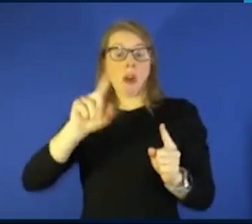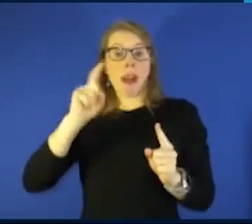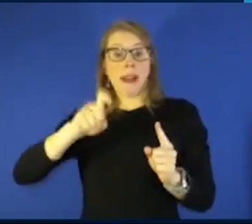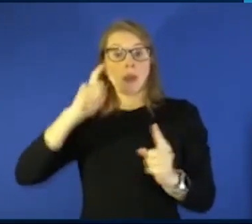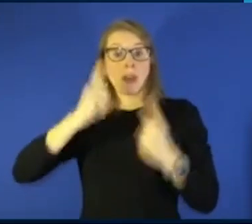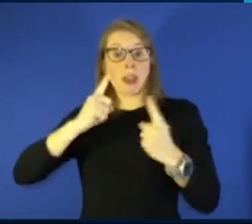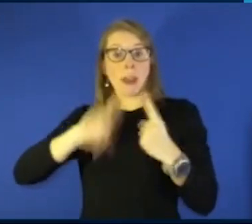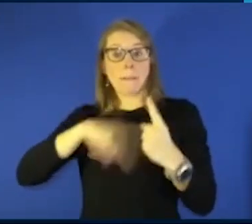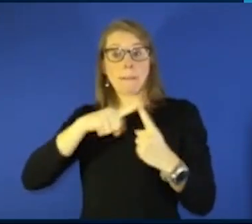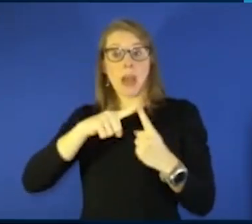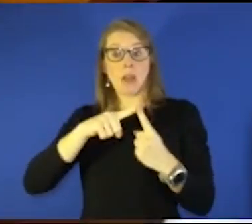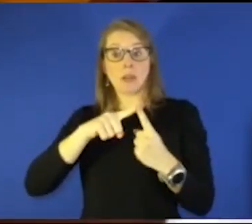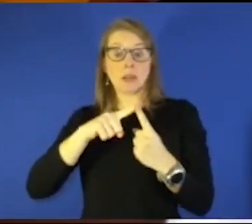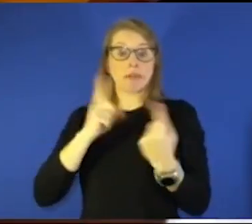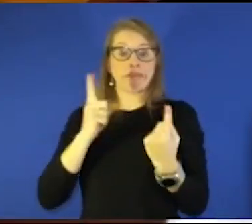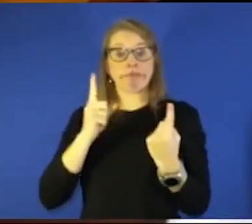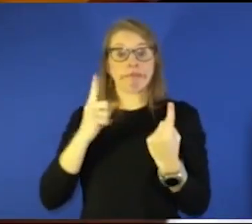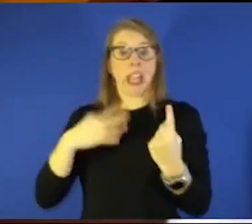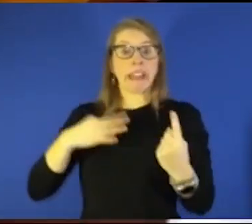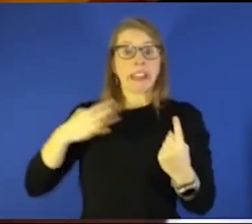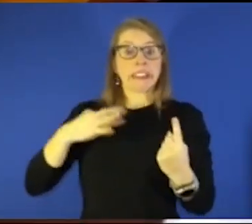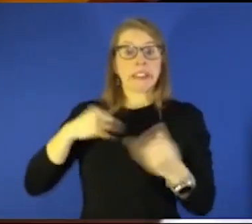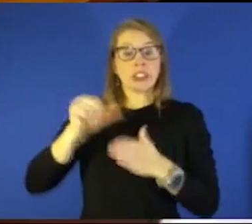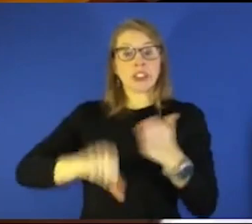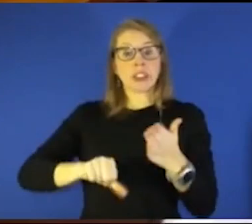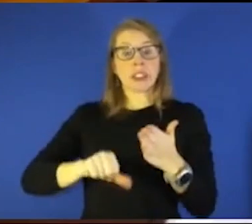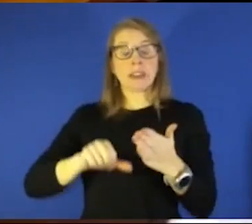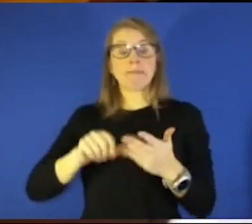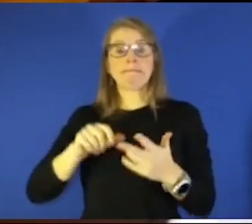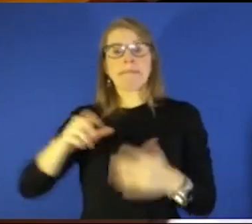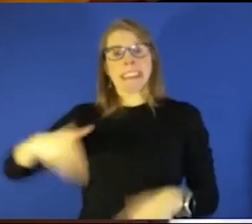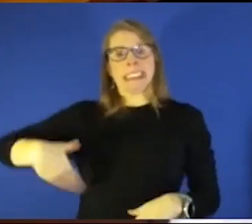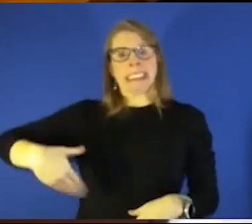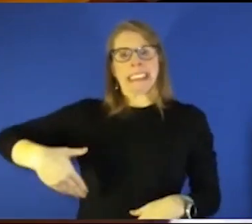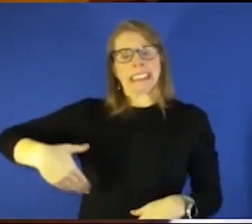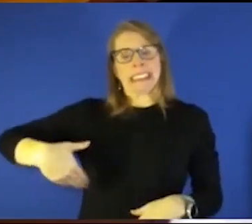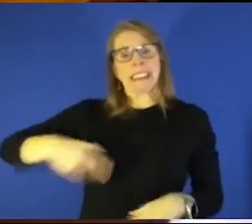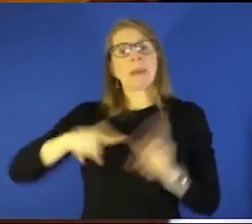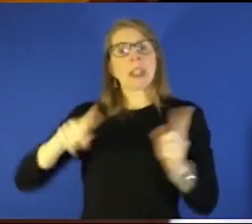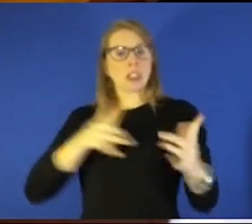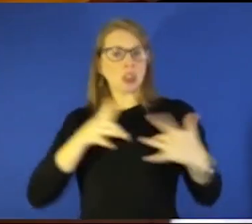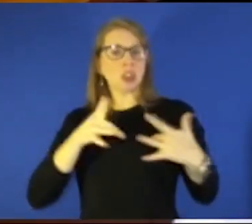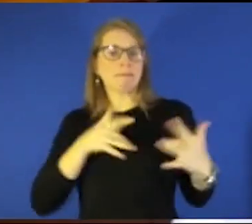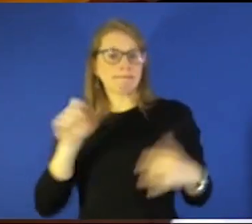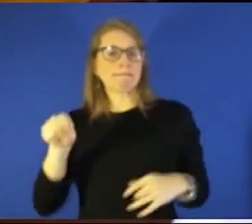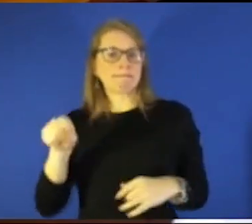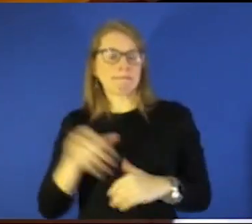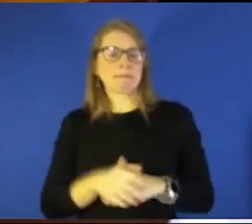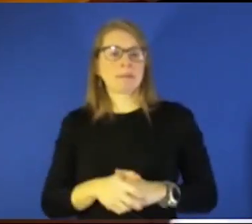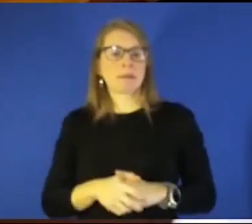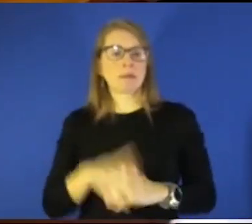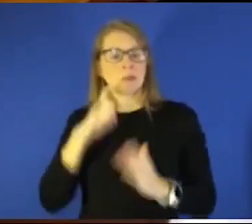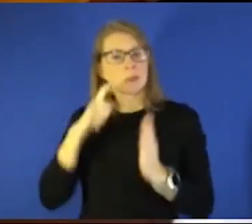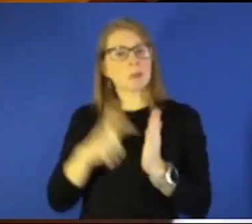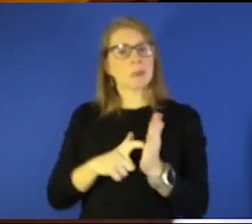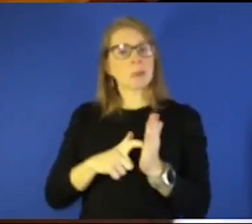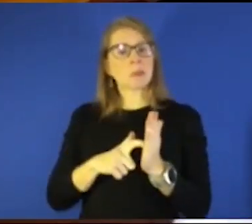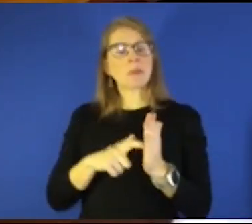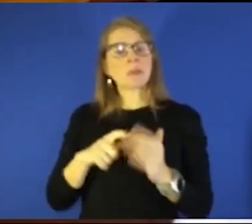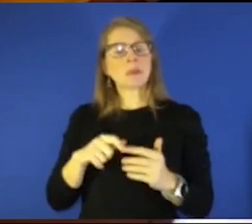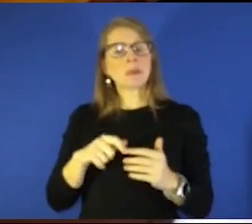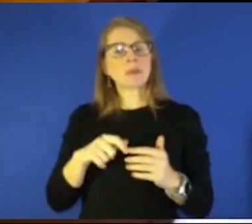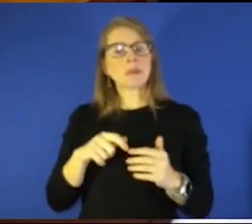all? Yeah, not yet, but I mean, obviously we're concerned. I mean, we've seen an uptick in terms of